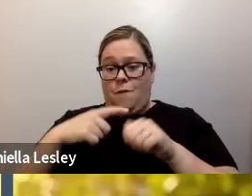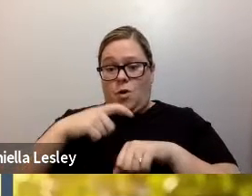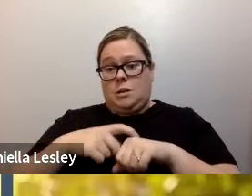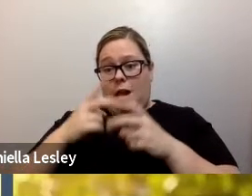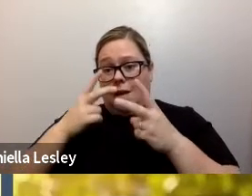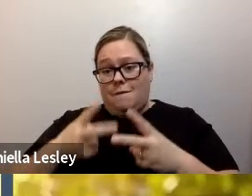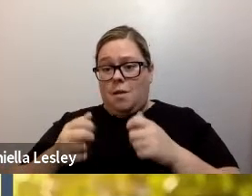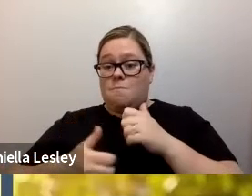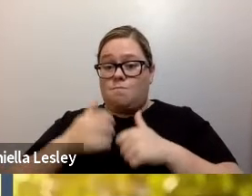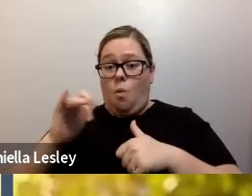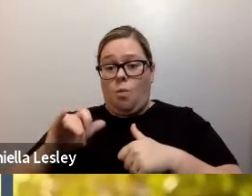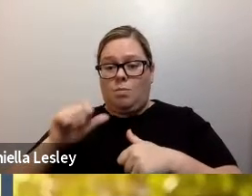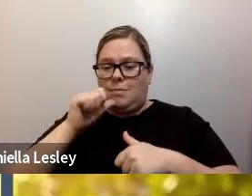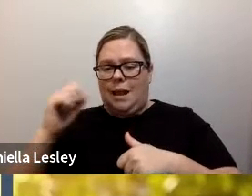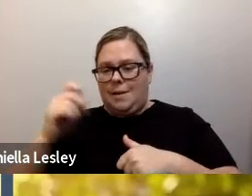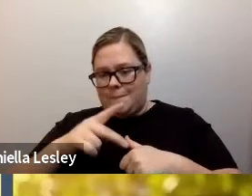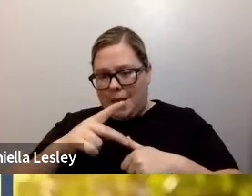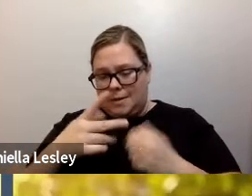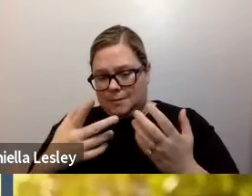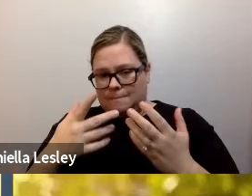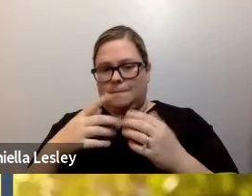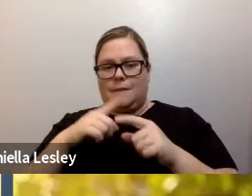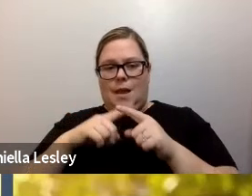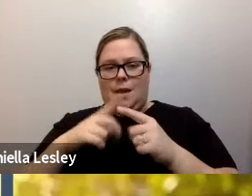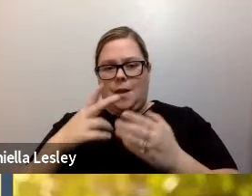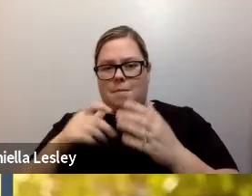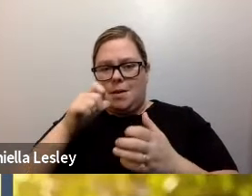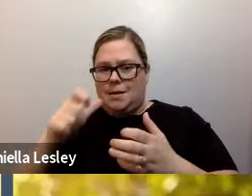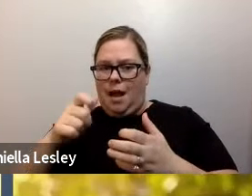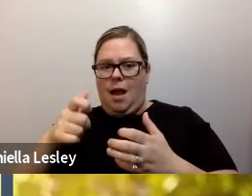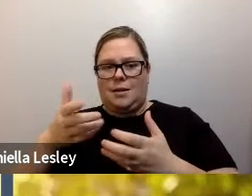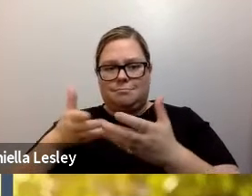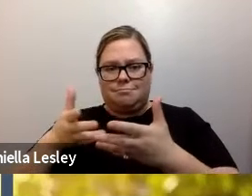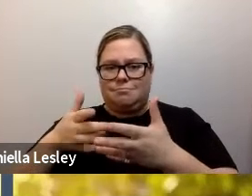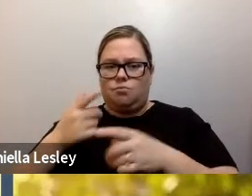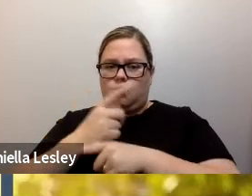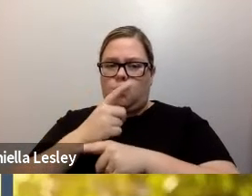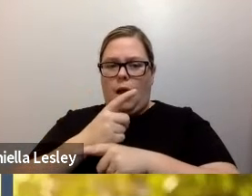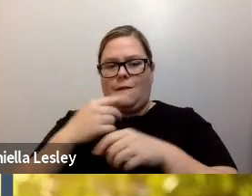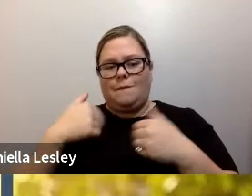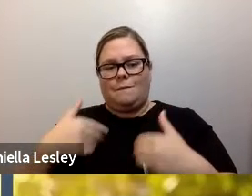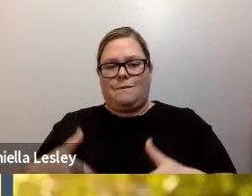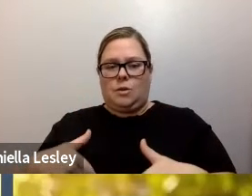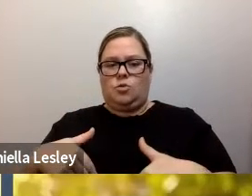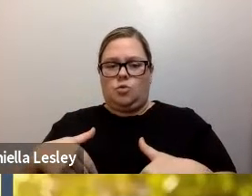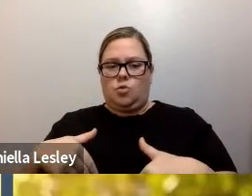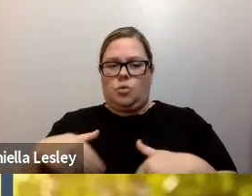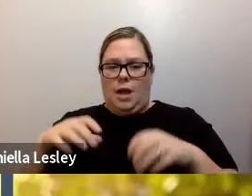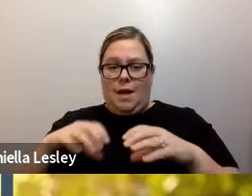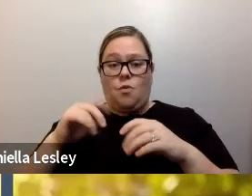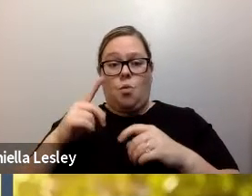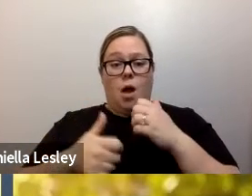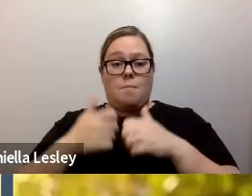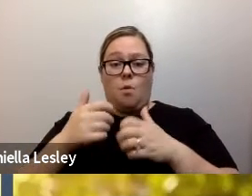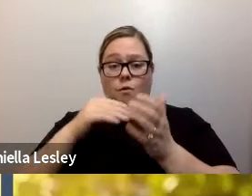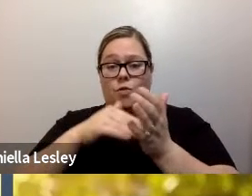they're more likely not going to come back, and then they might not engage in regular physical activity. So one of the most frequently